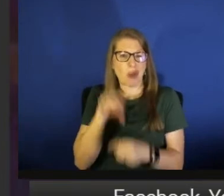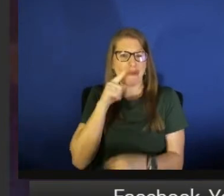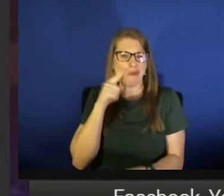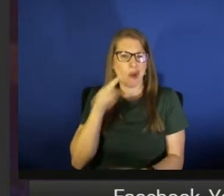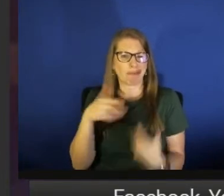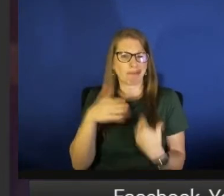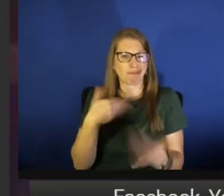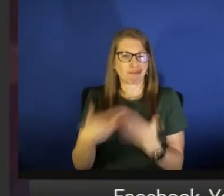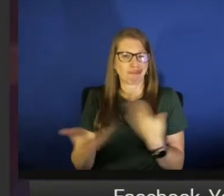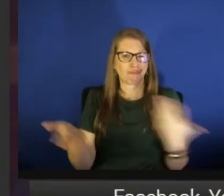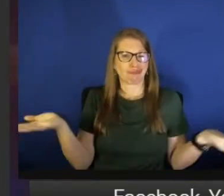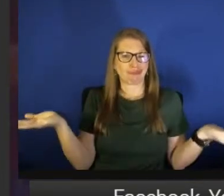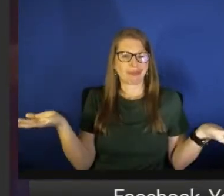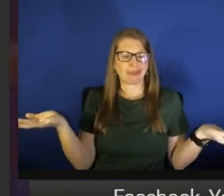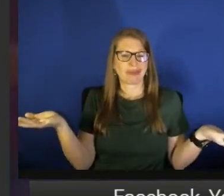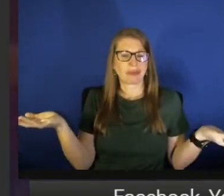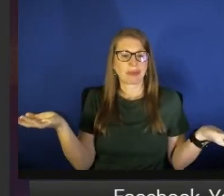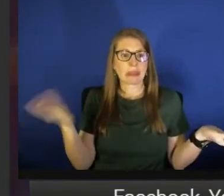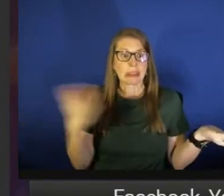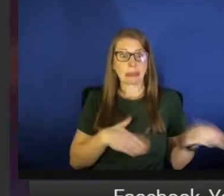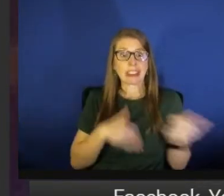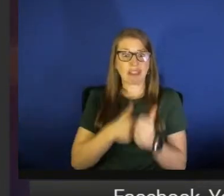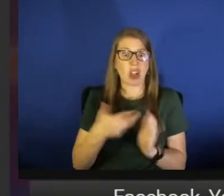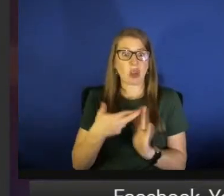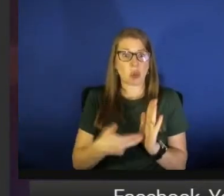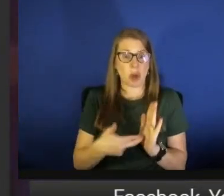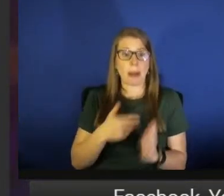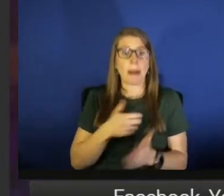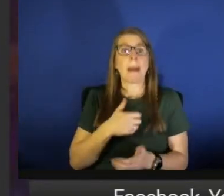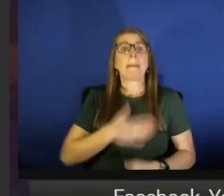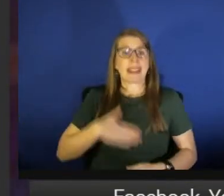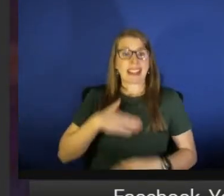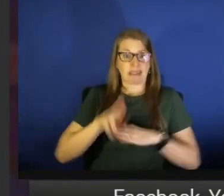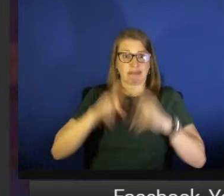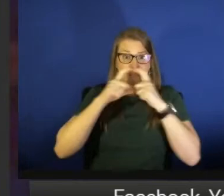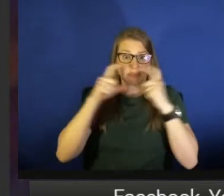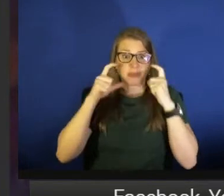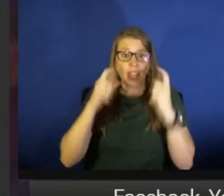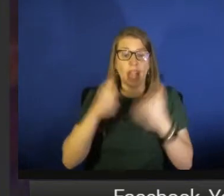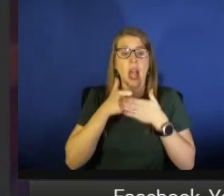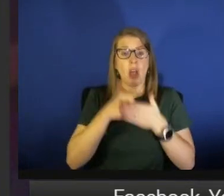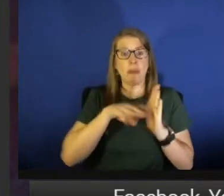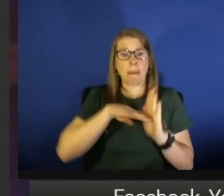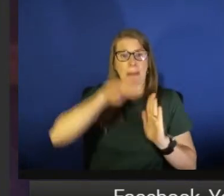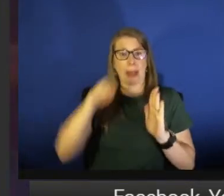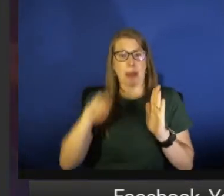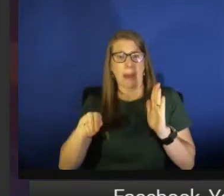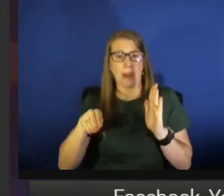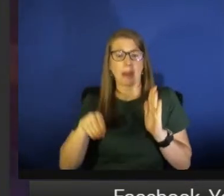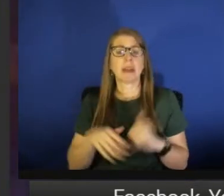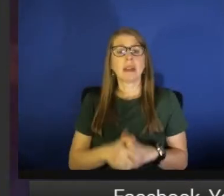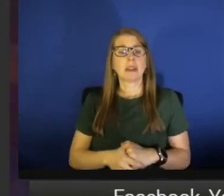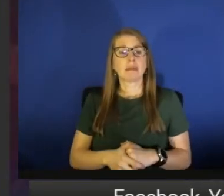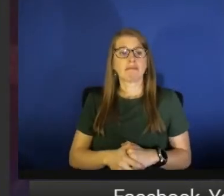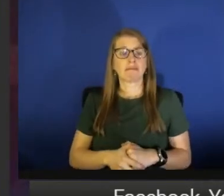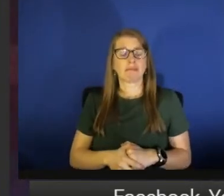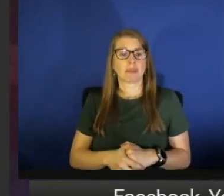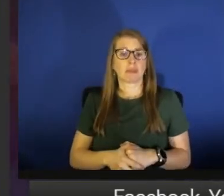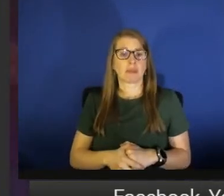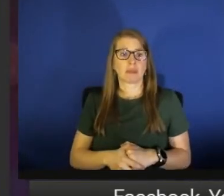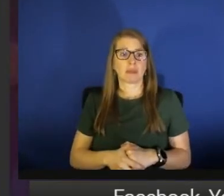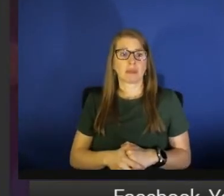doesn't. Please follow the rules. Please mask. Please help bend the curve. And I hope that we were able to